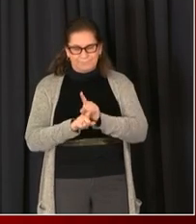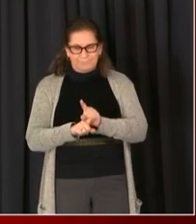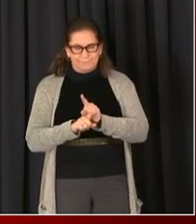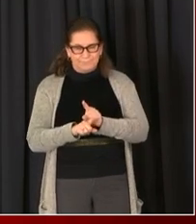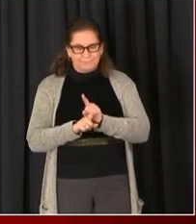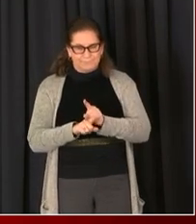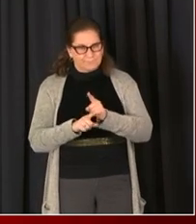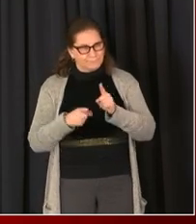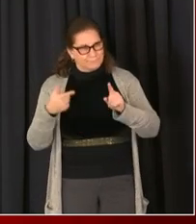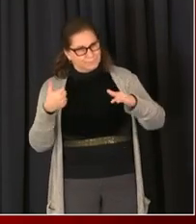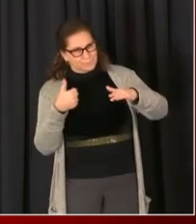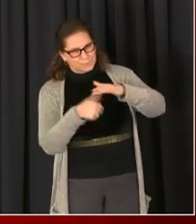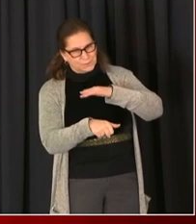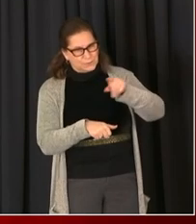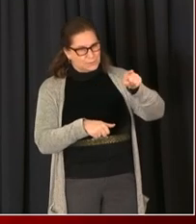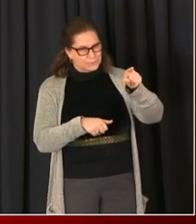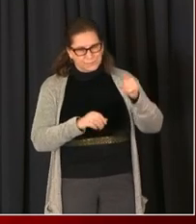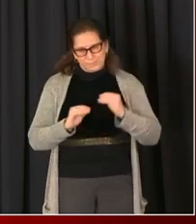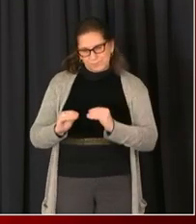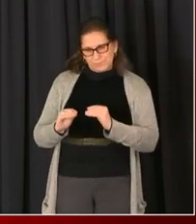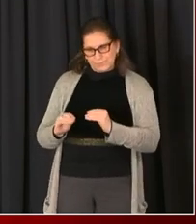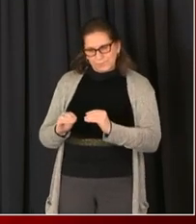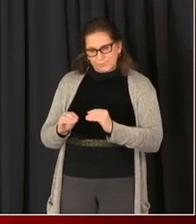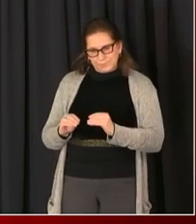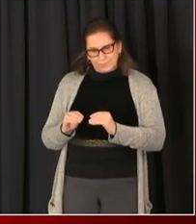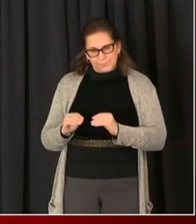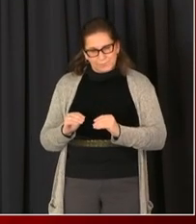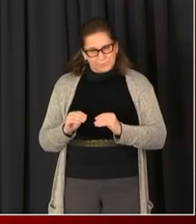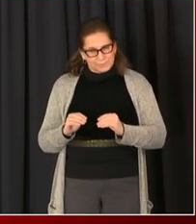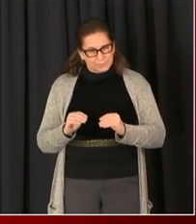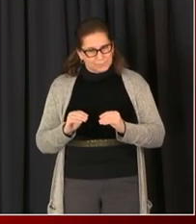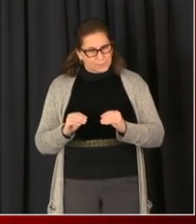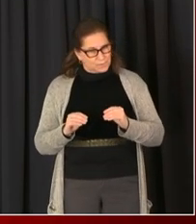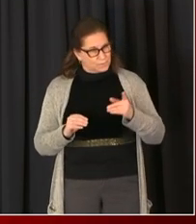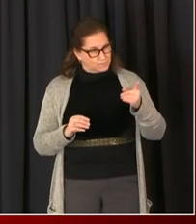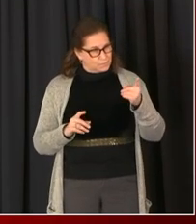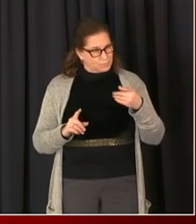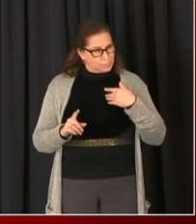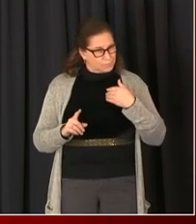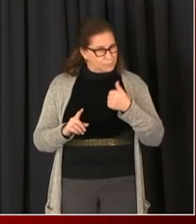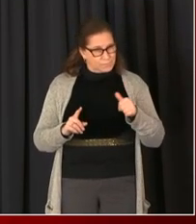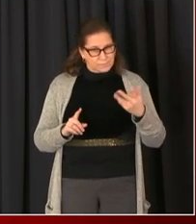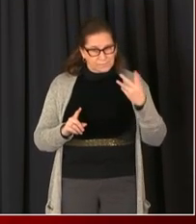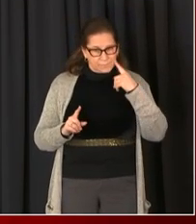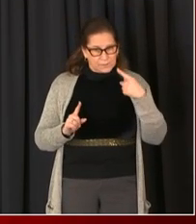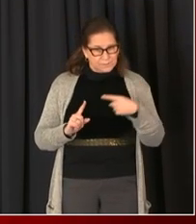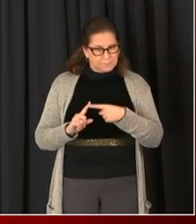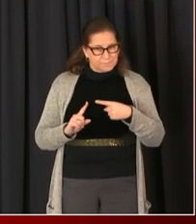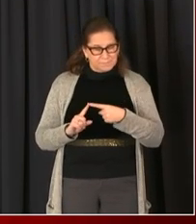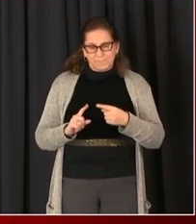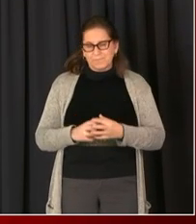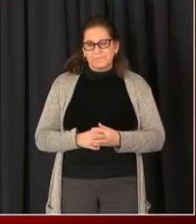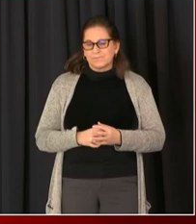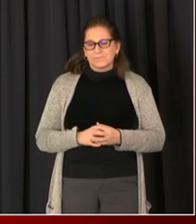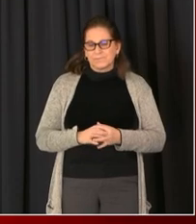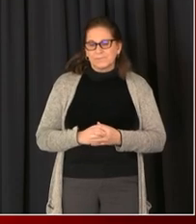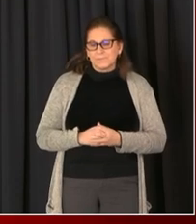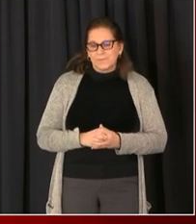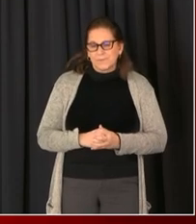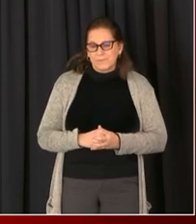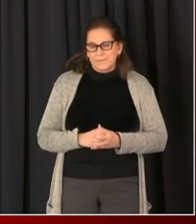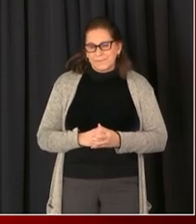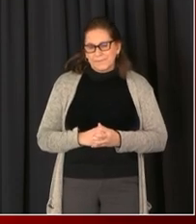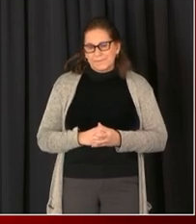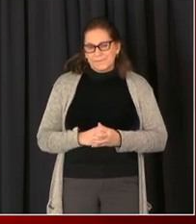over the last week, I guess, at the end of the week, where we were opening another